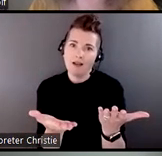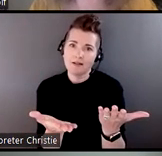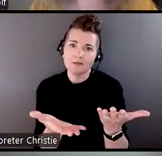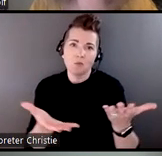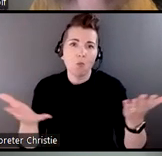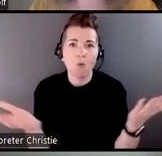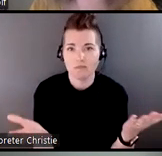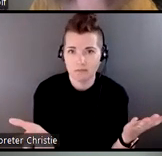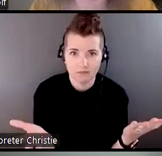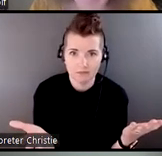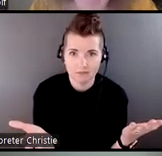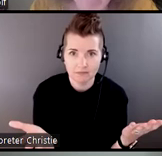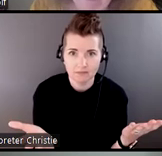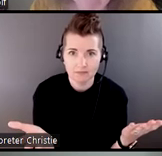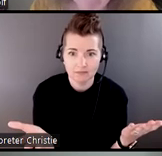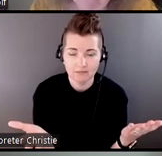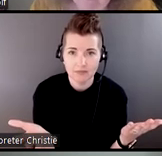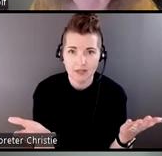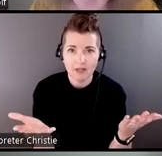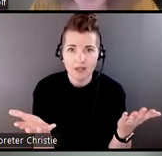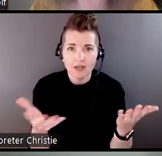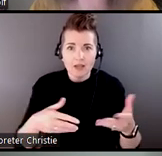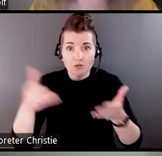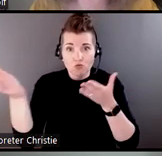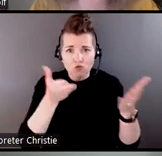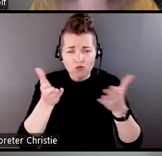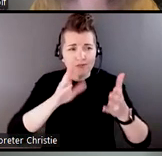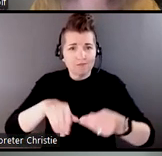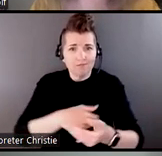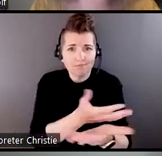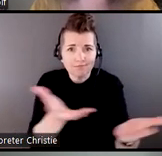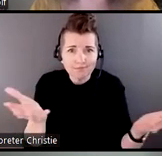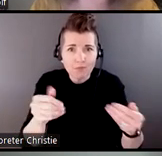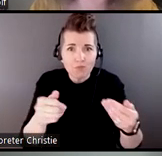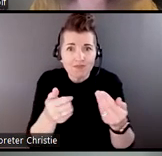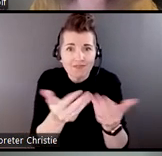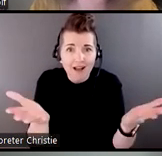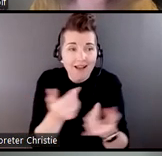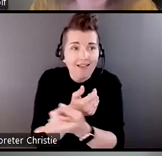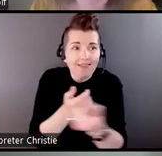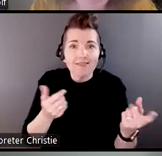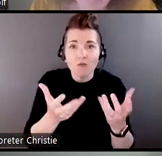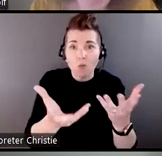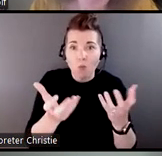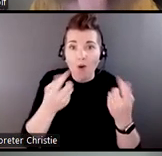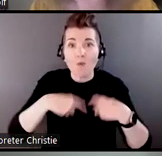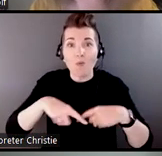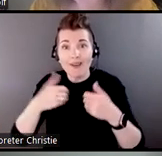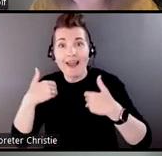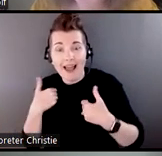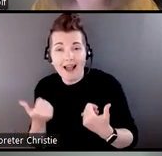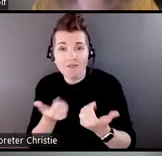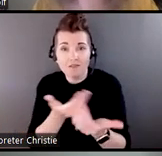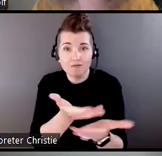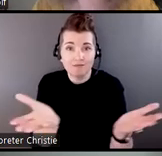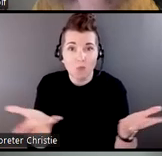What are we giving them that will meet their needs? People are looking for